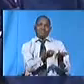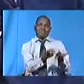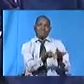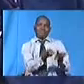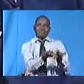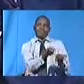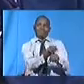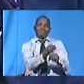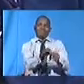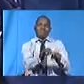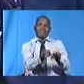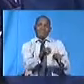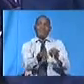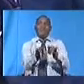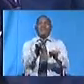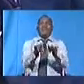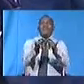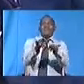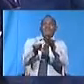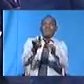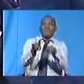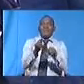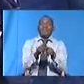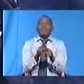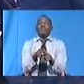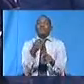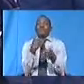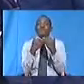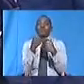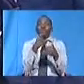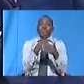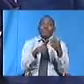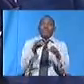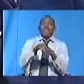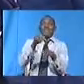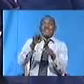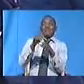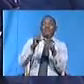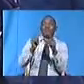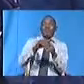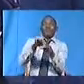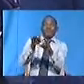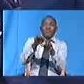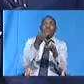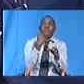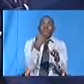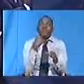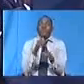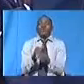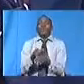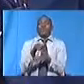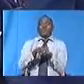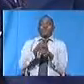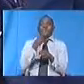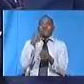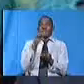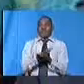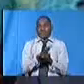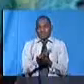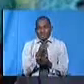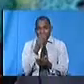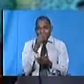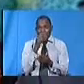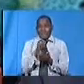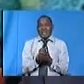exercise to find out irregularities, as they claim, on the face of pink sheets.